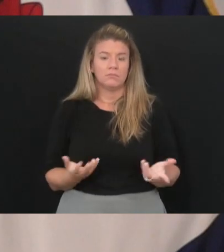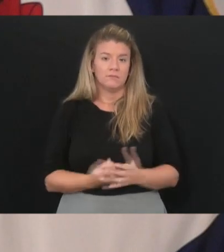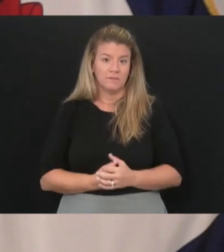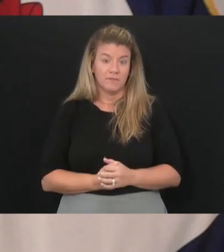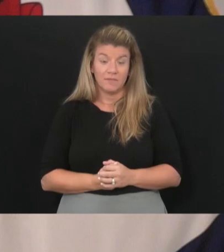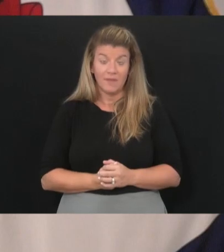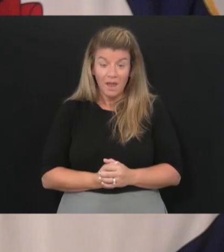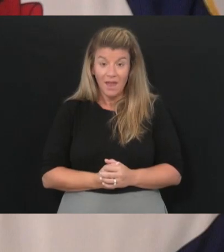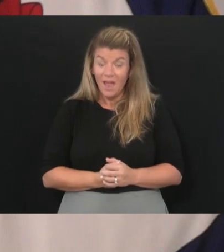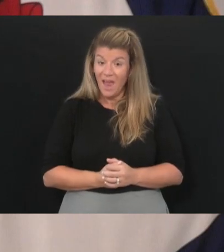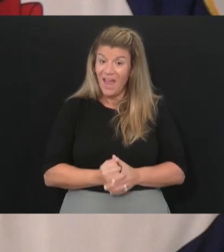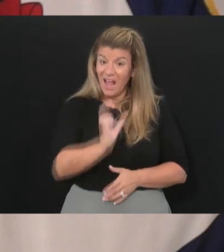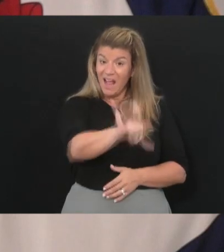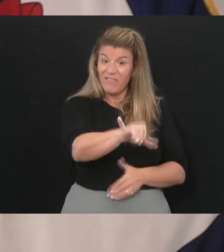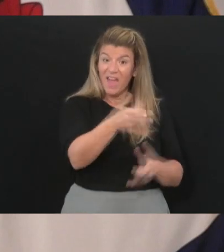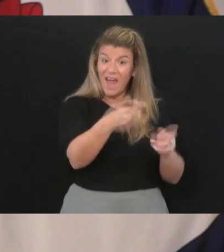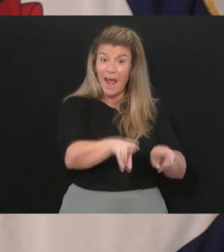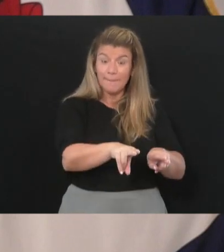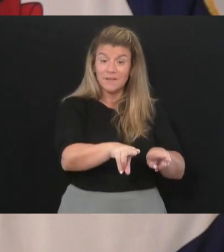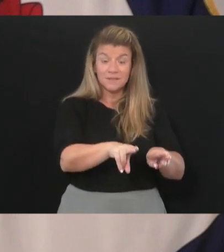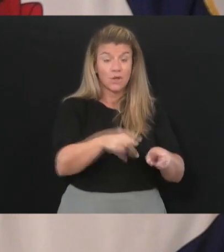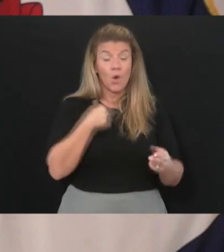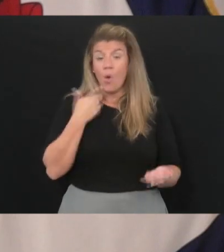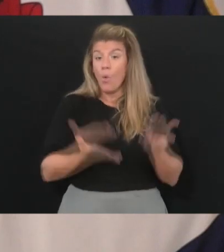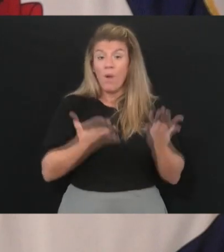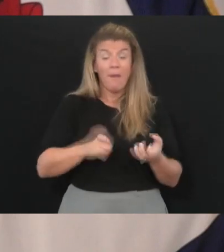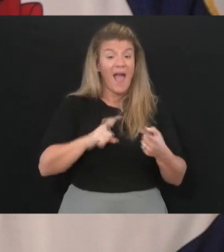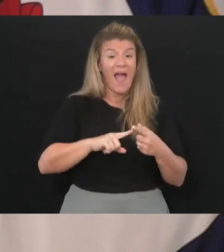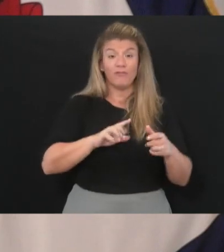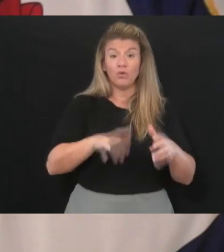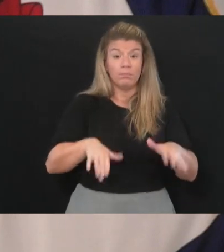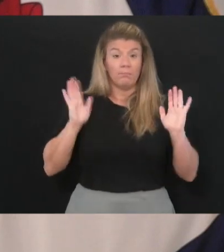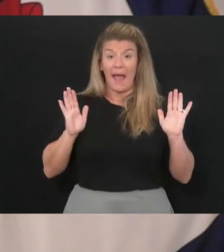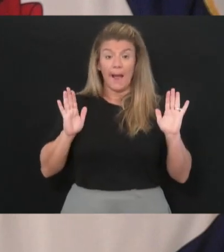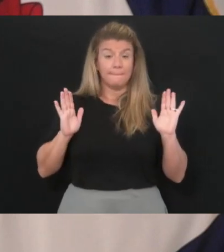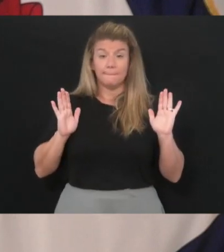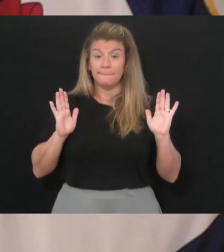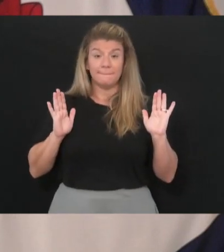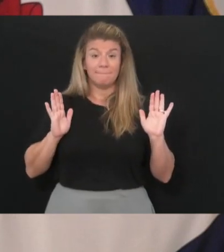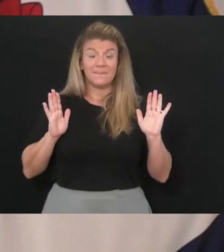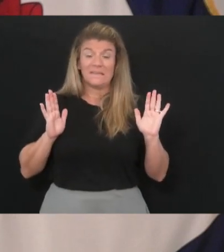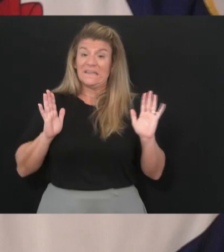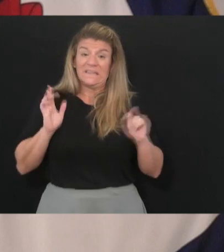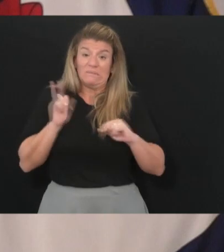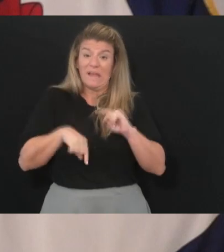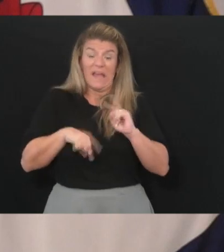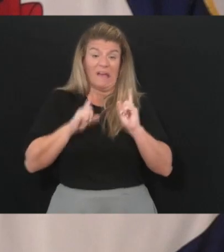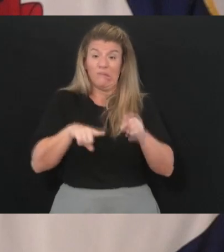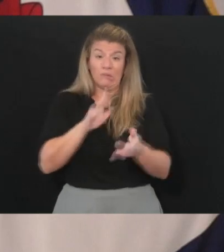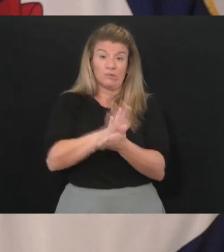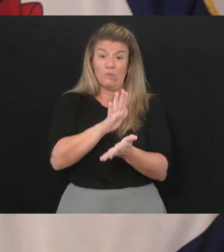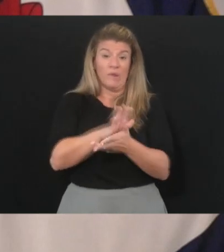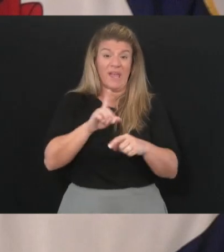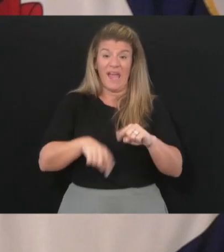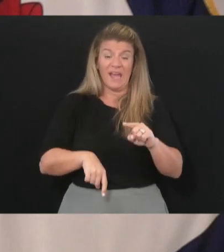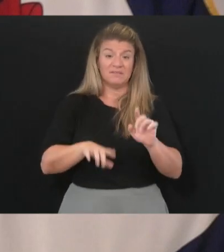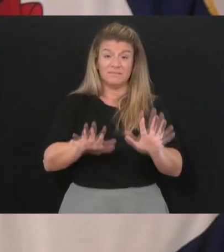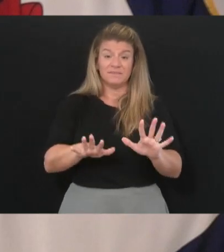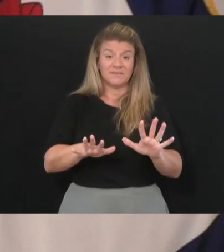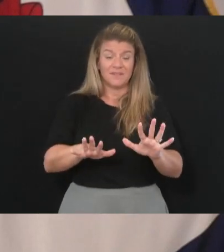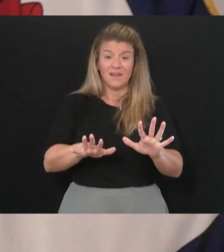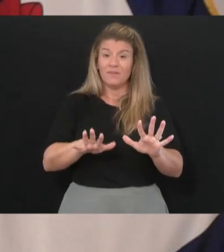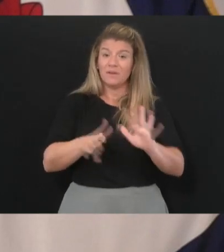be the case, we may very well back up and say, we can't go to school now. We've got to go